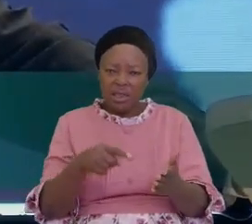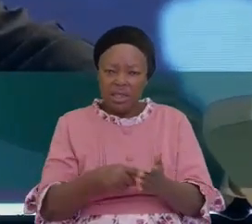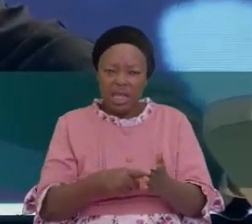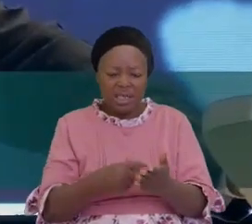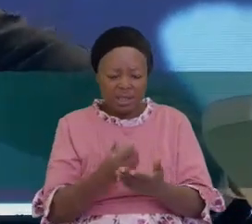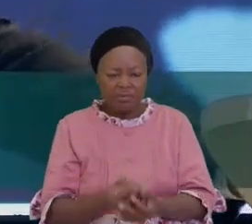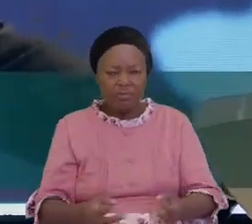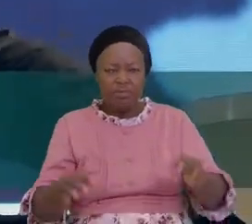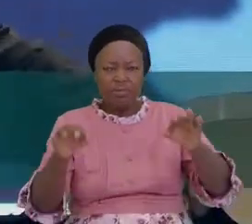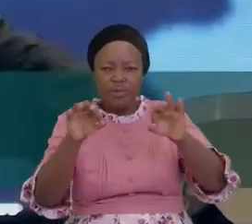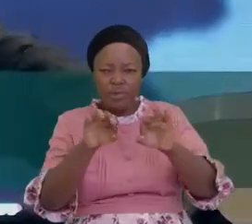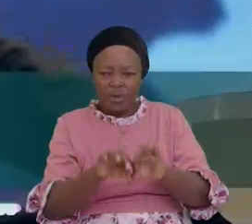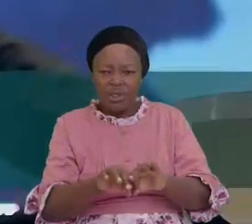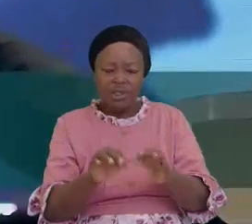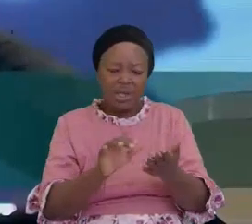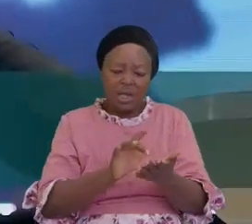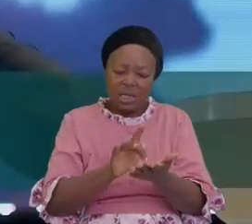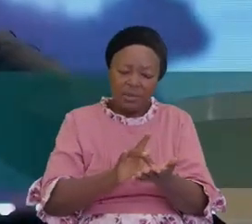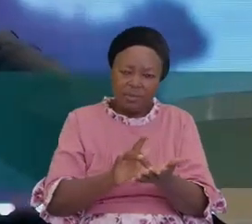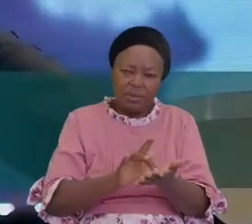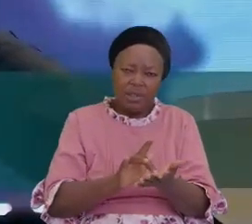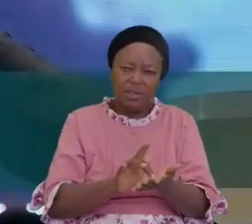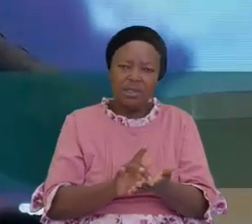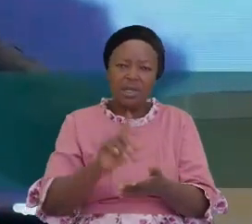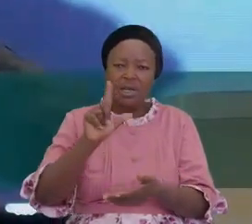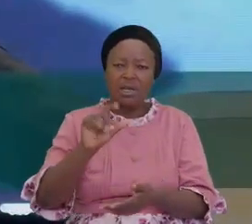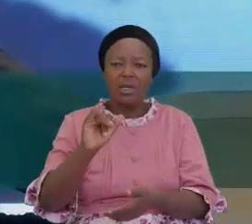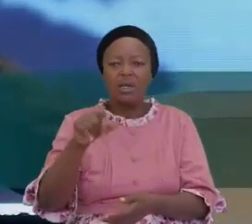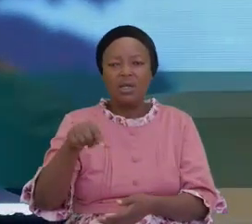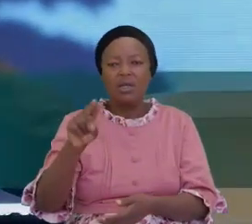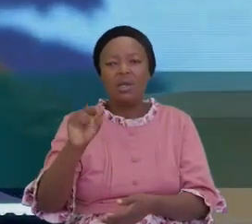efficacious medicinal liquid,